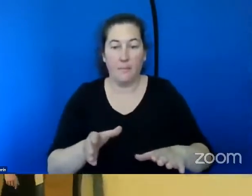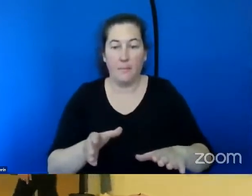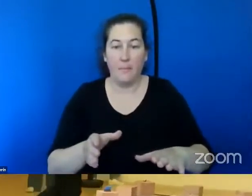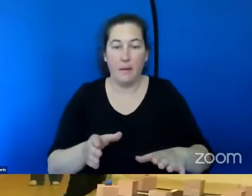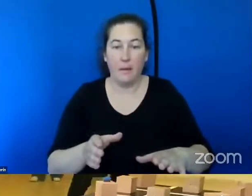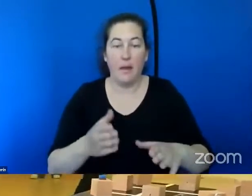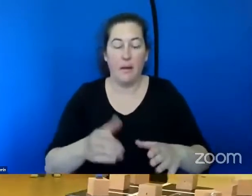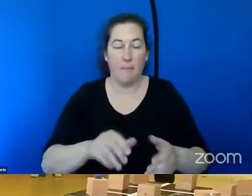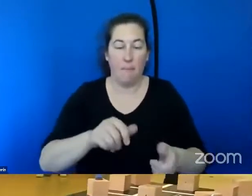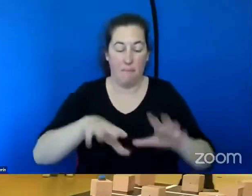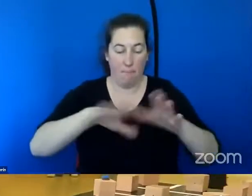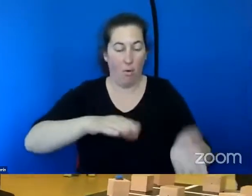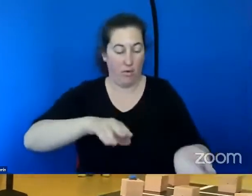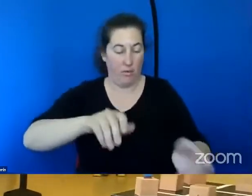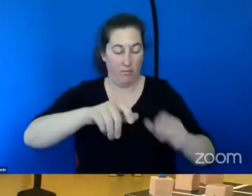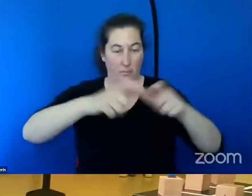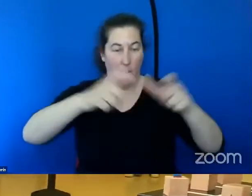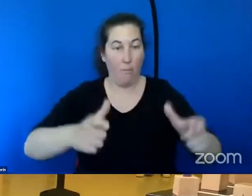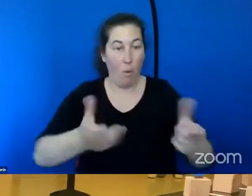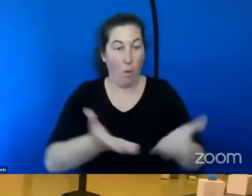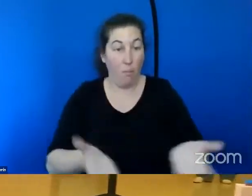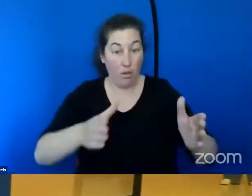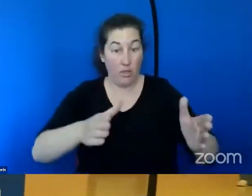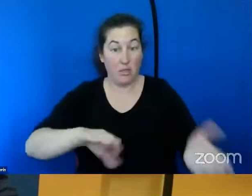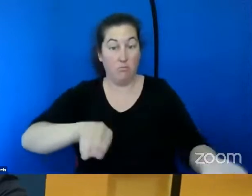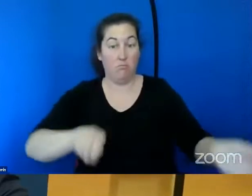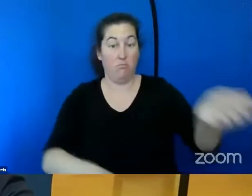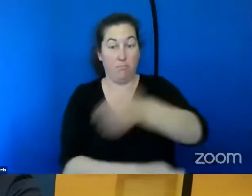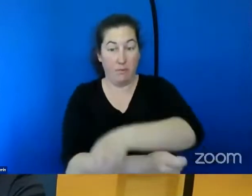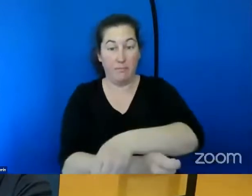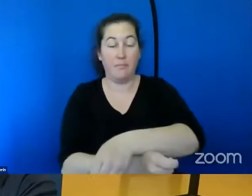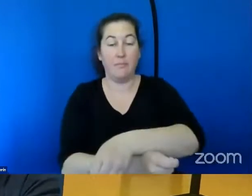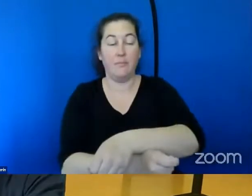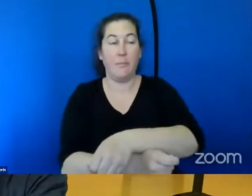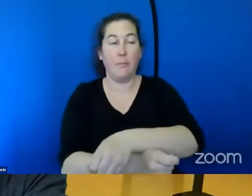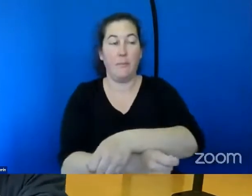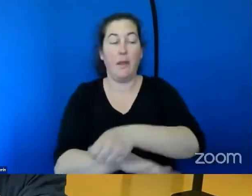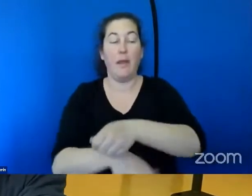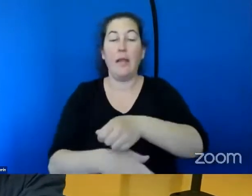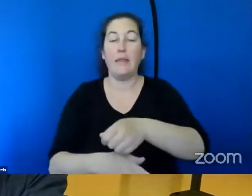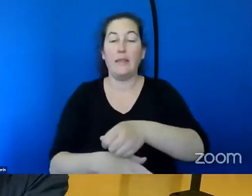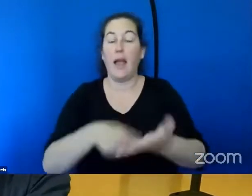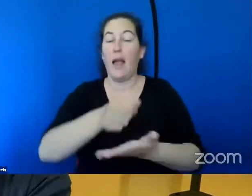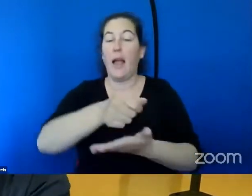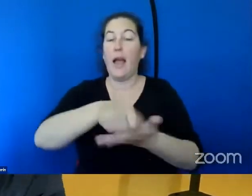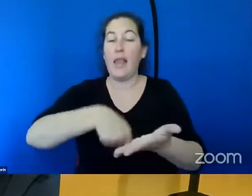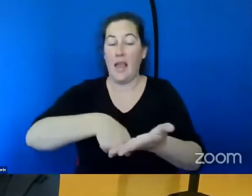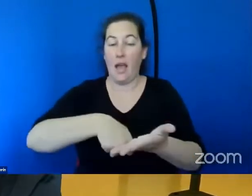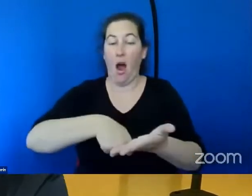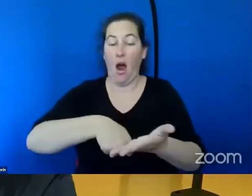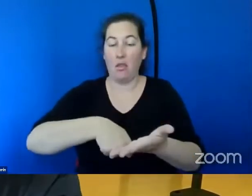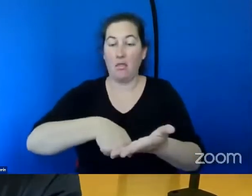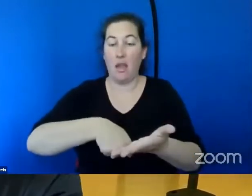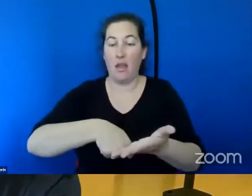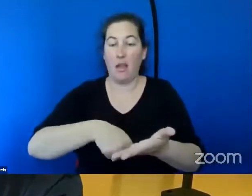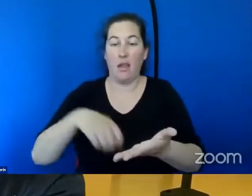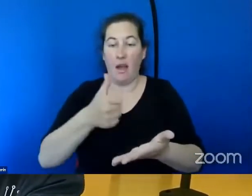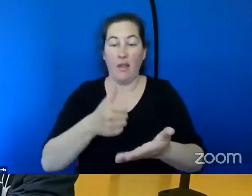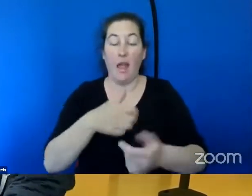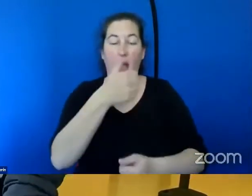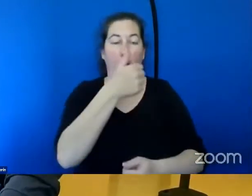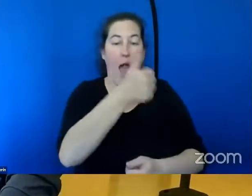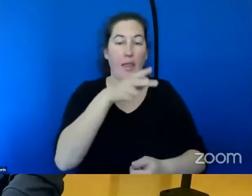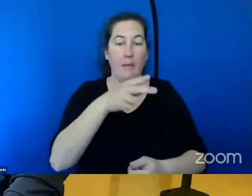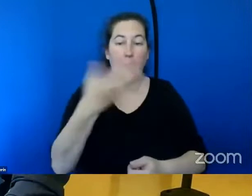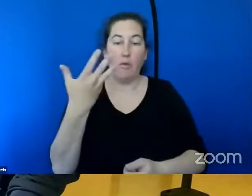USB is next. He's definitely taking the toughest pieces in reverse order, hoping for a fast finish. I would imagine is the arm to